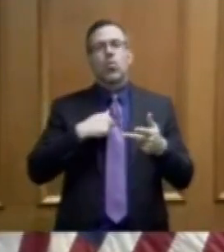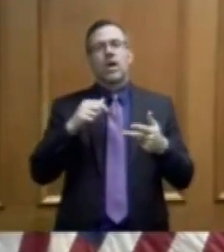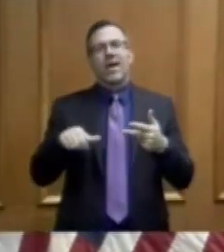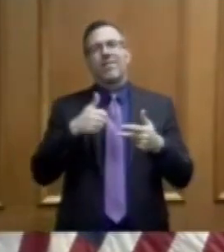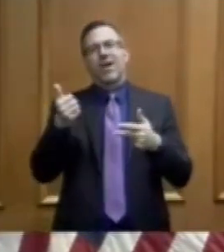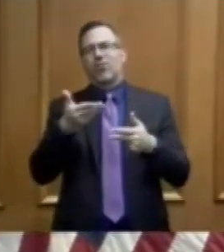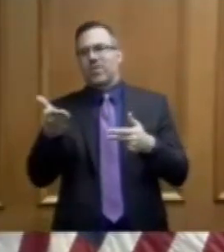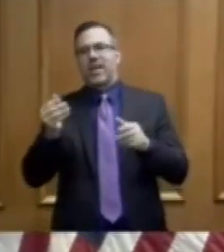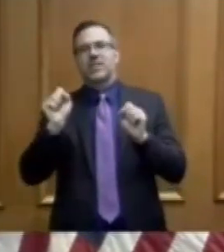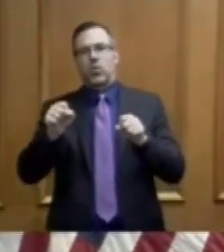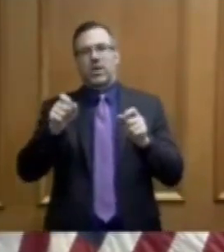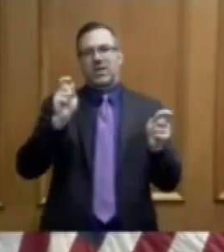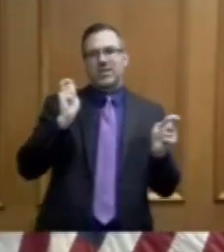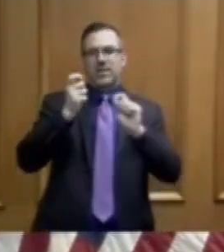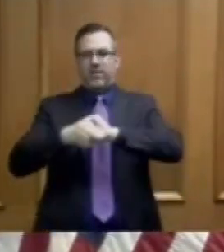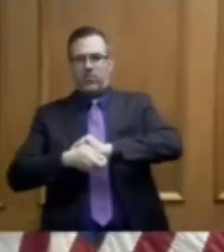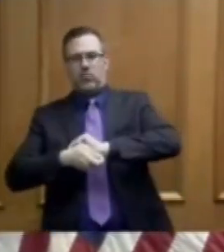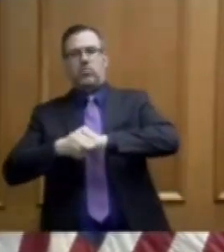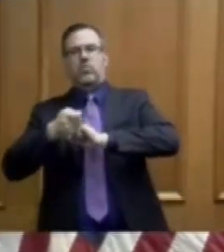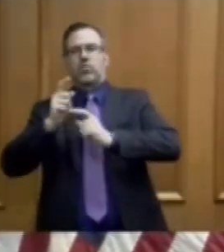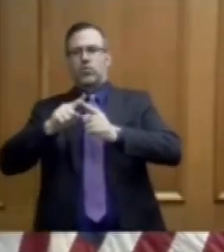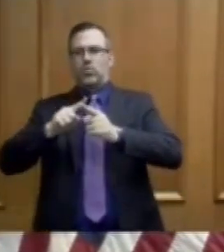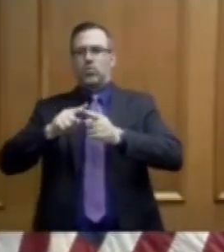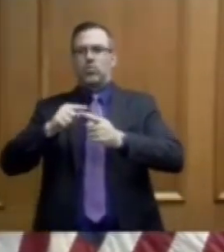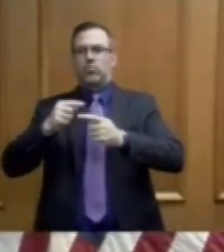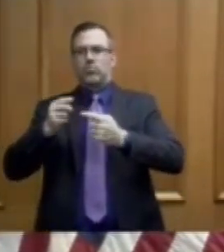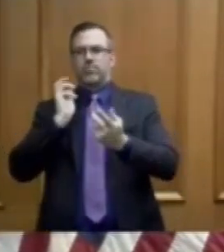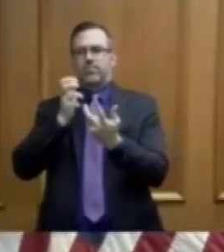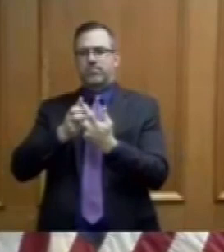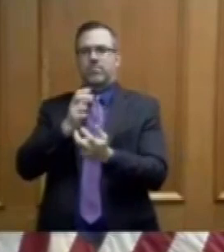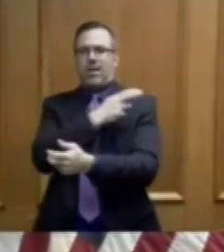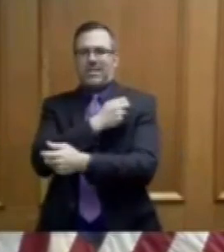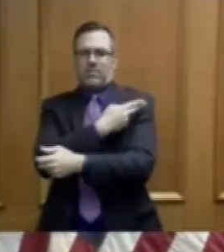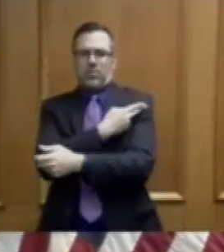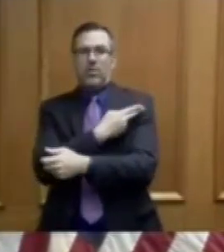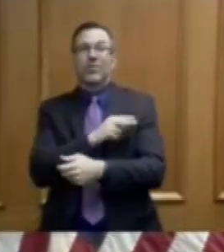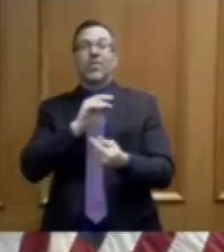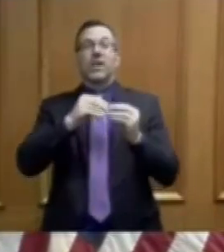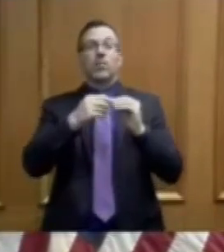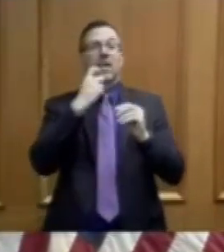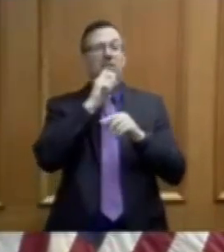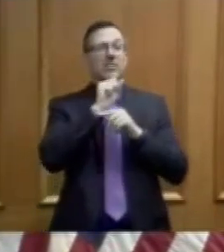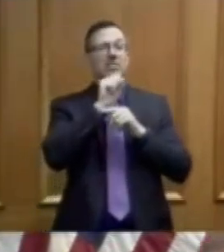convert in crisis situations. So those numbers are just the traditional day-to-day numbers.